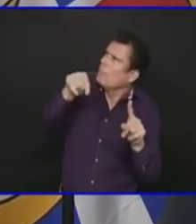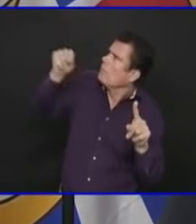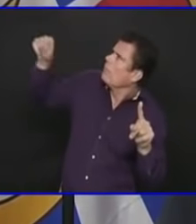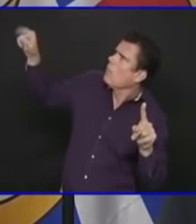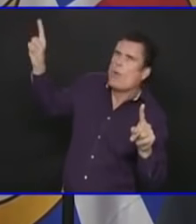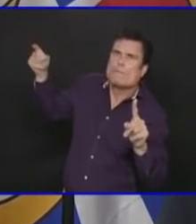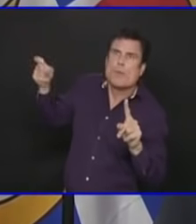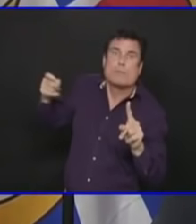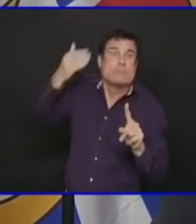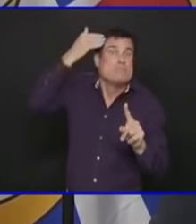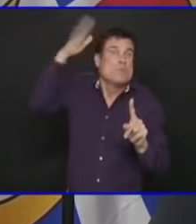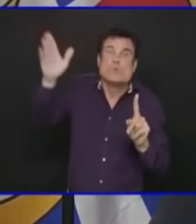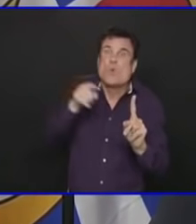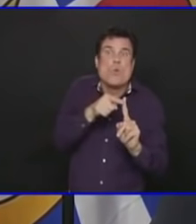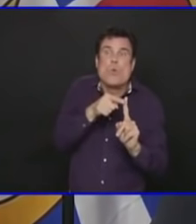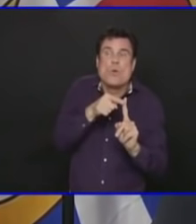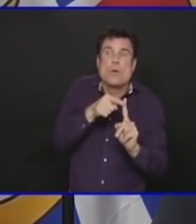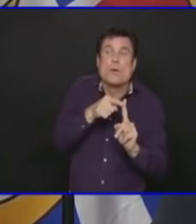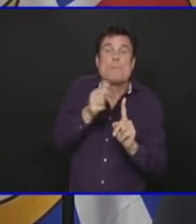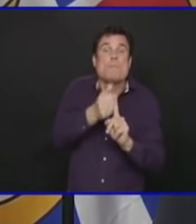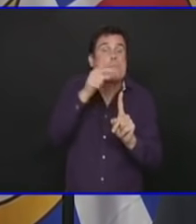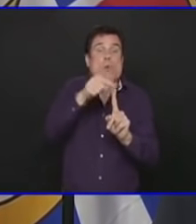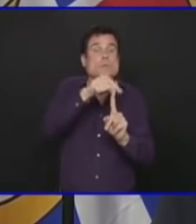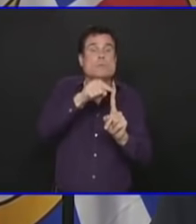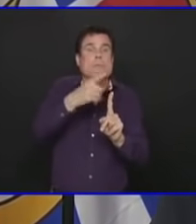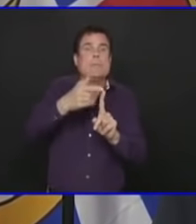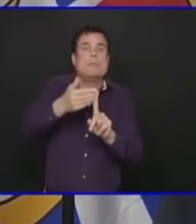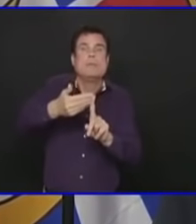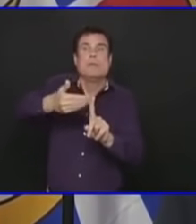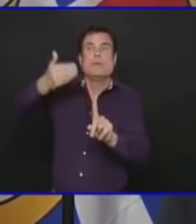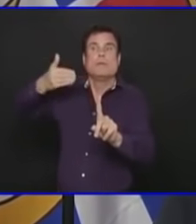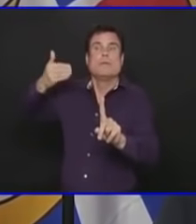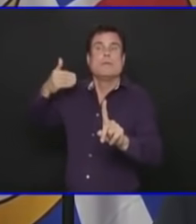go down quite a bit. And so that's what we're focusing